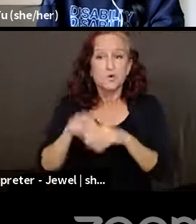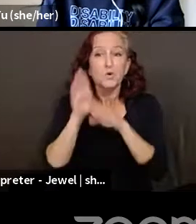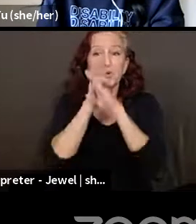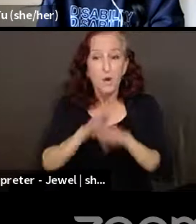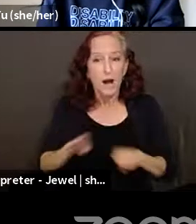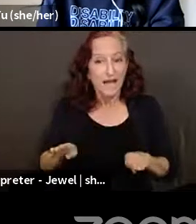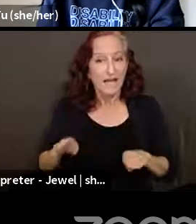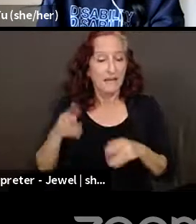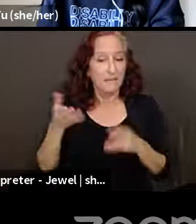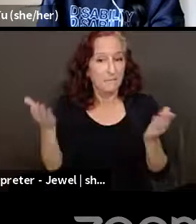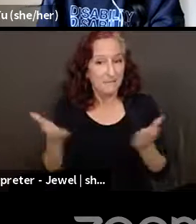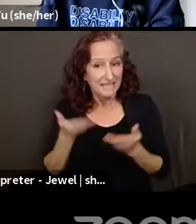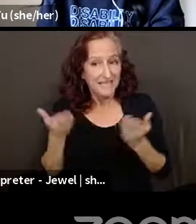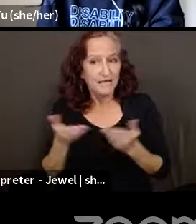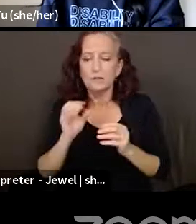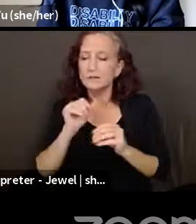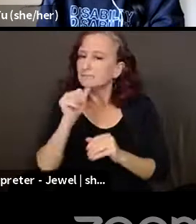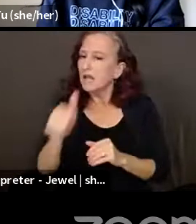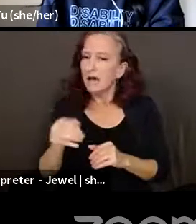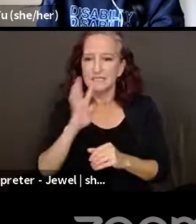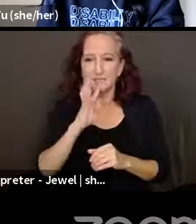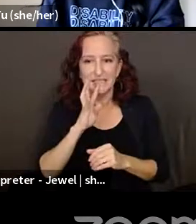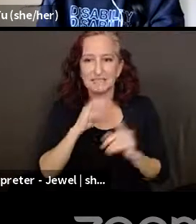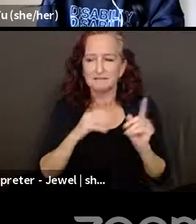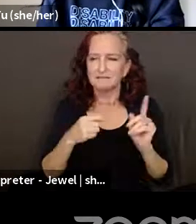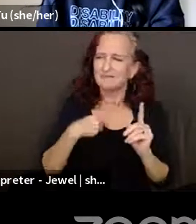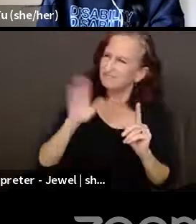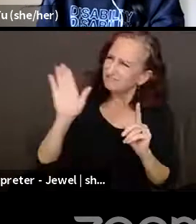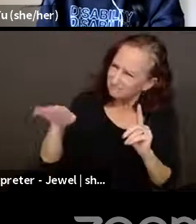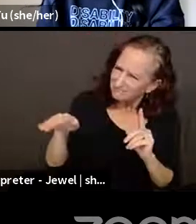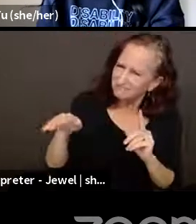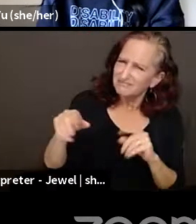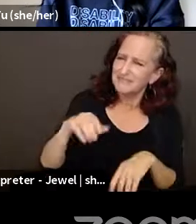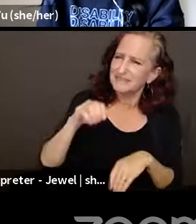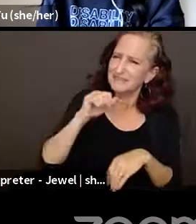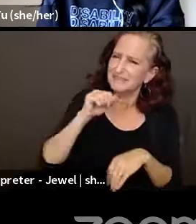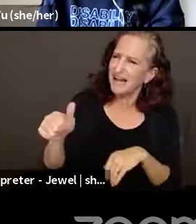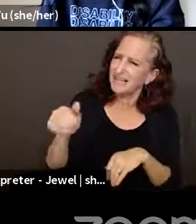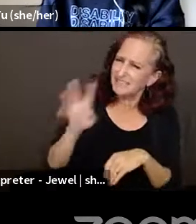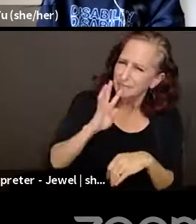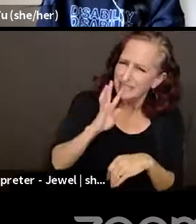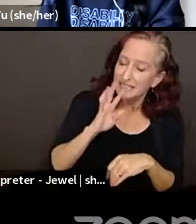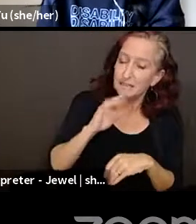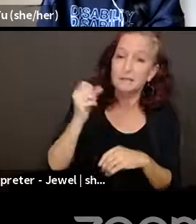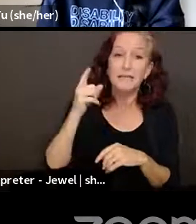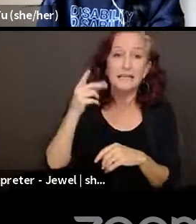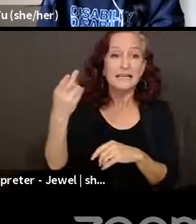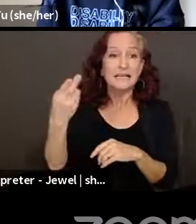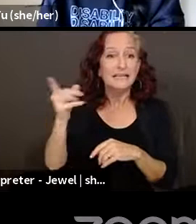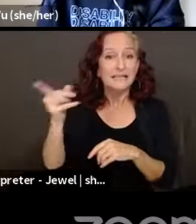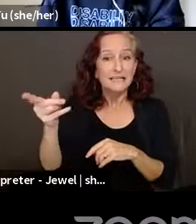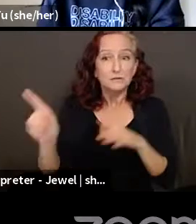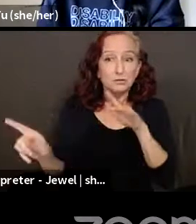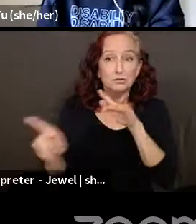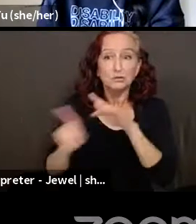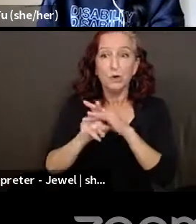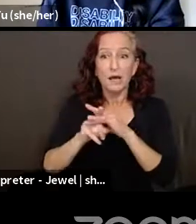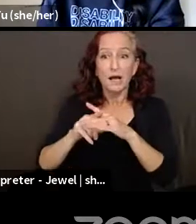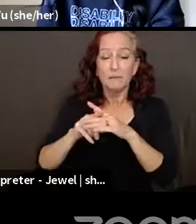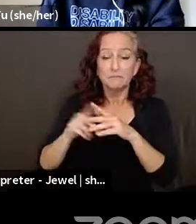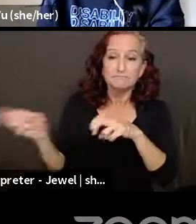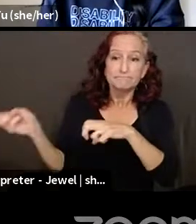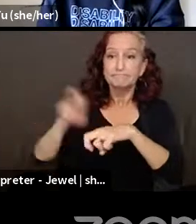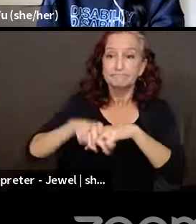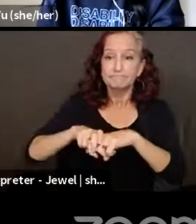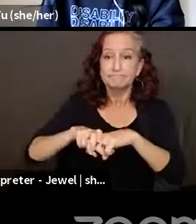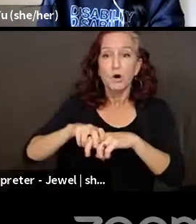something. But I understand he didn't need to say anything. Him just showing up and being present, it drew